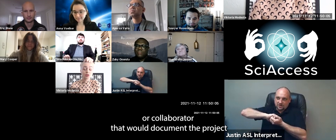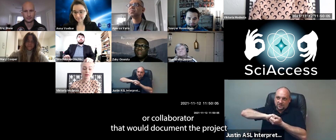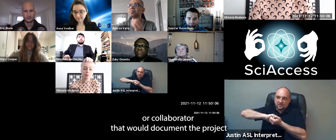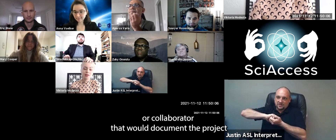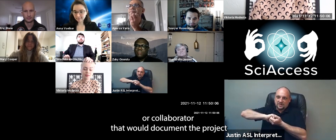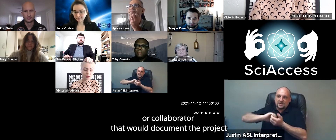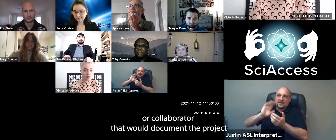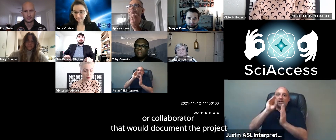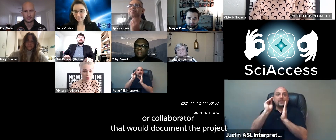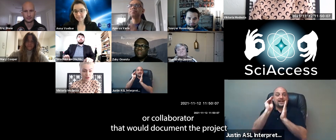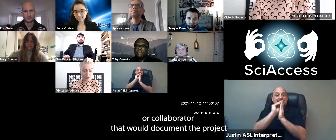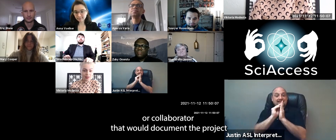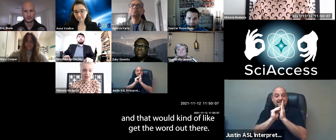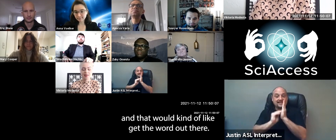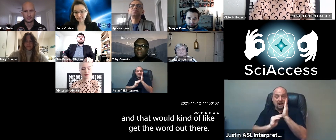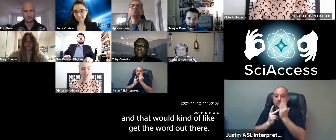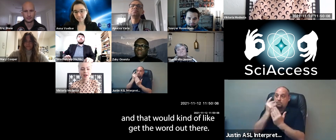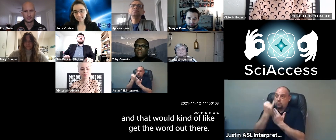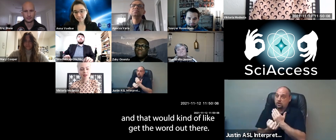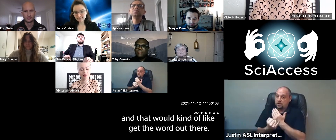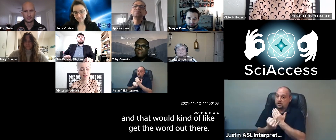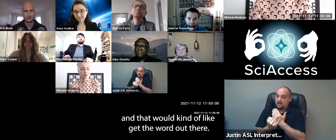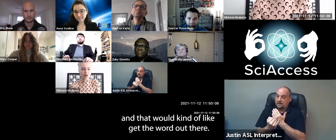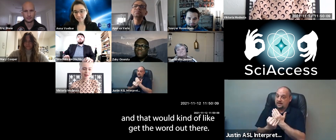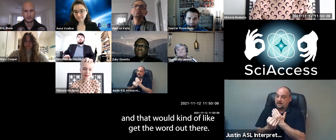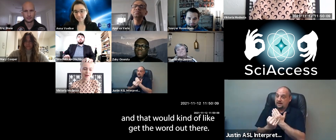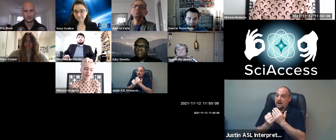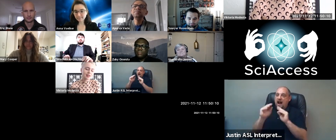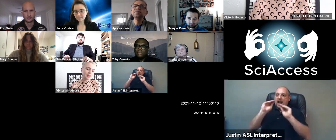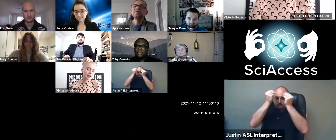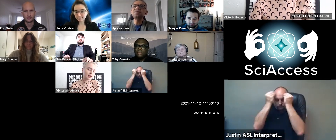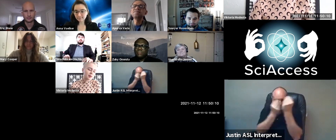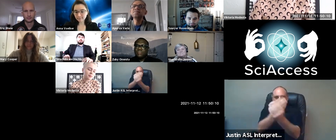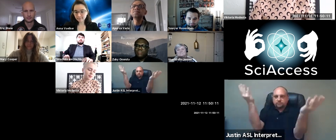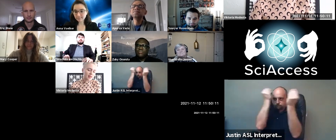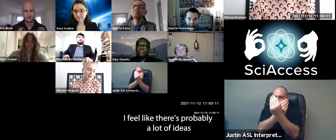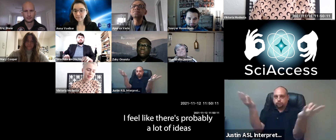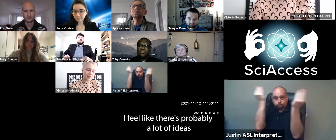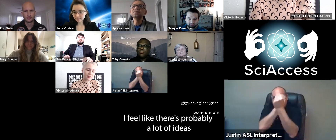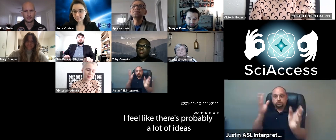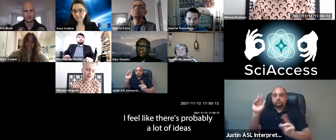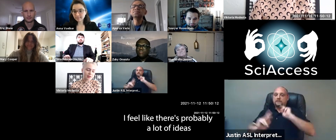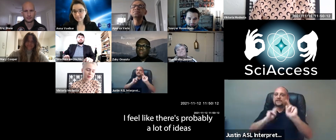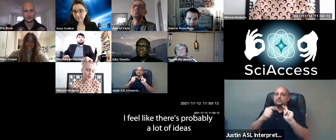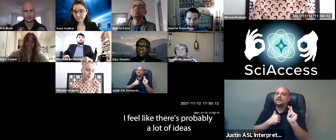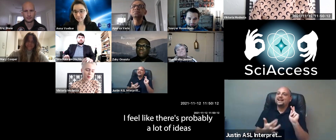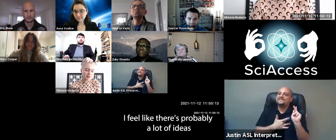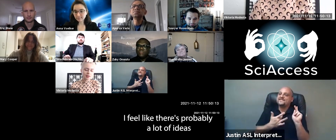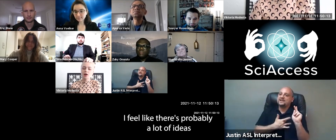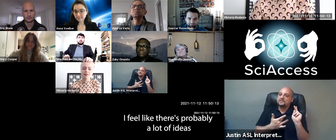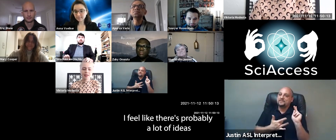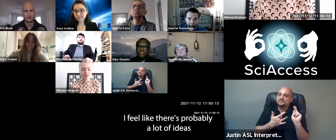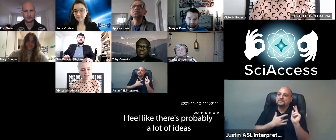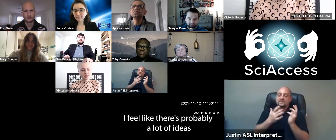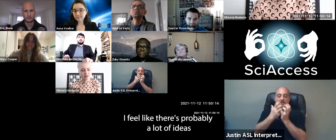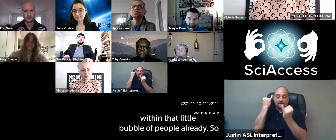would document the project and that would kind of like get the word out there. I feel like, there's probably a